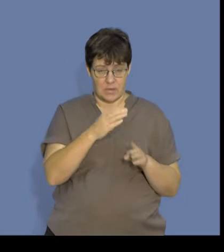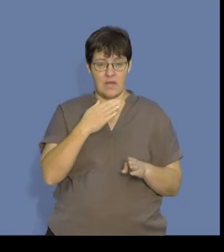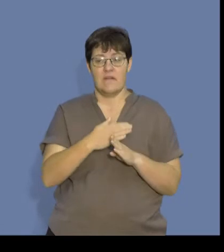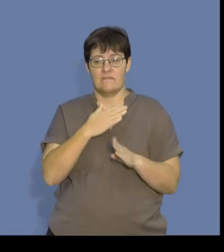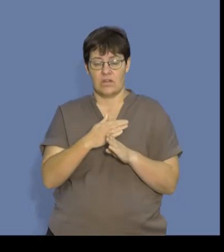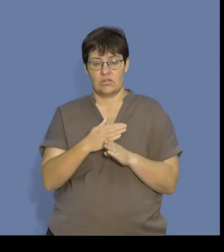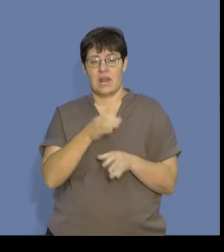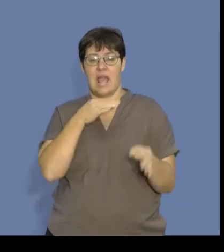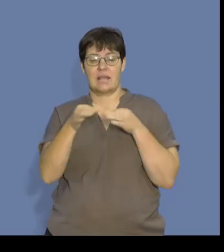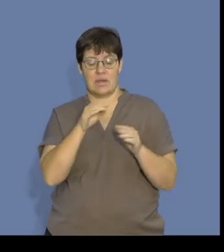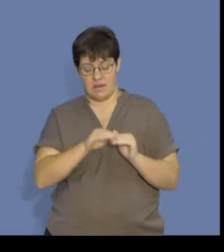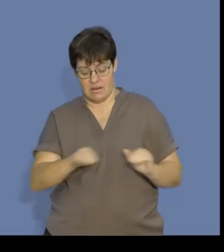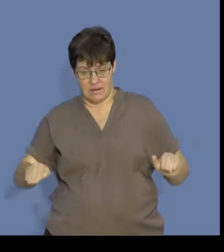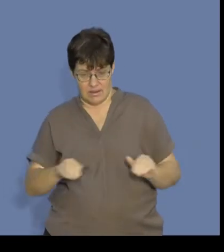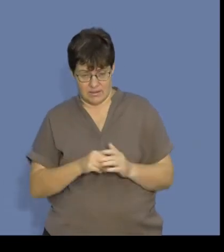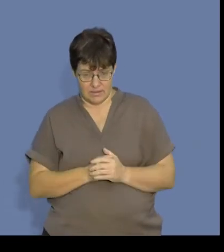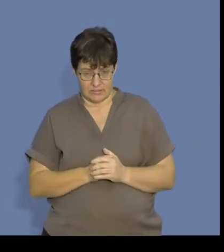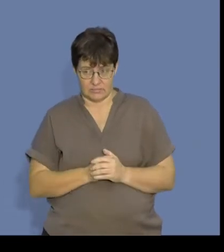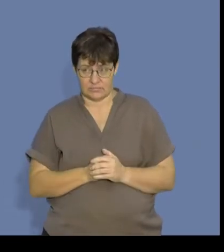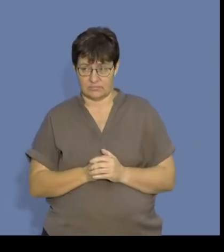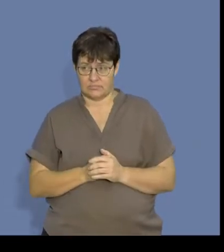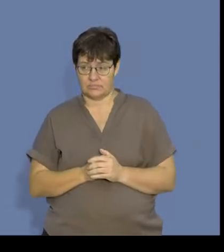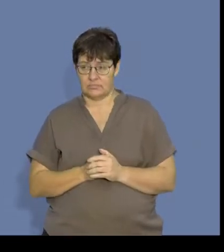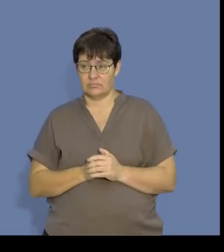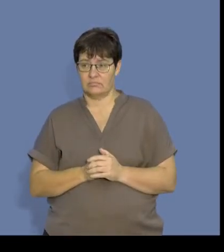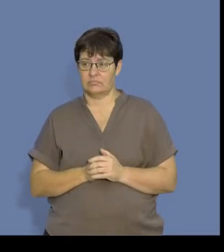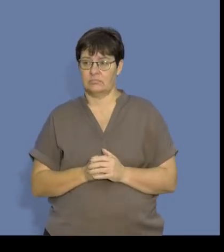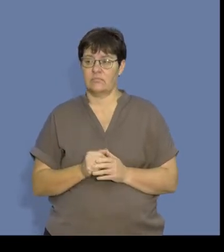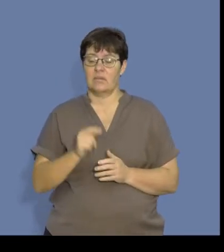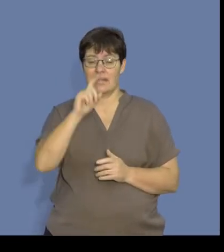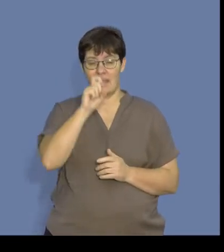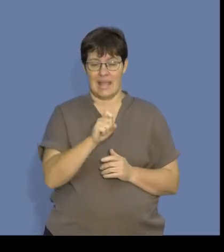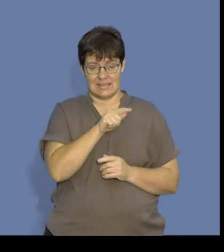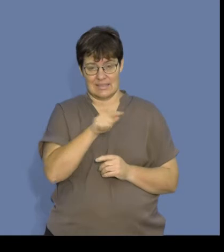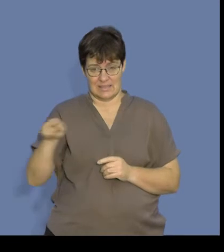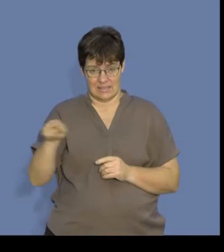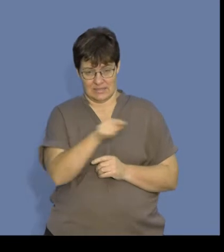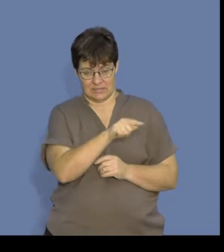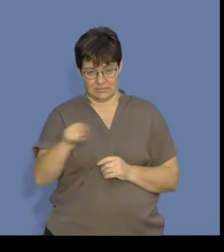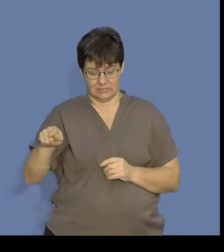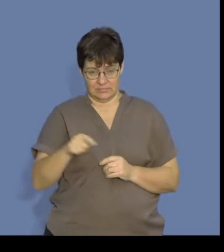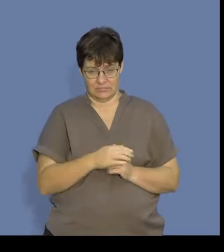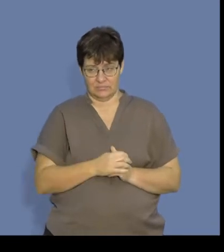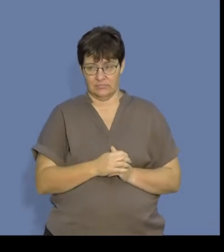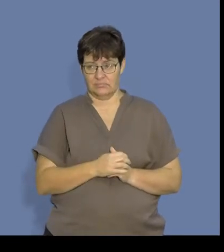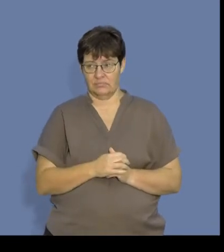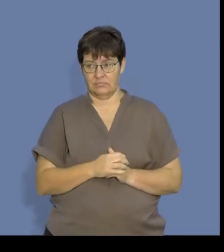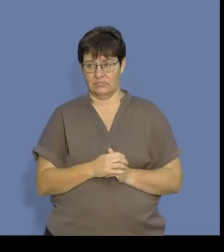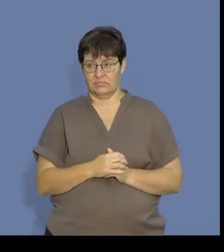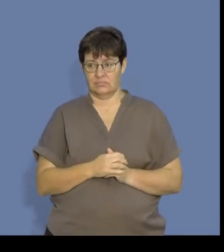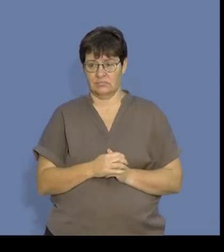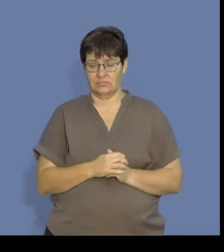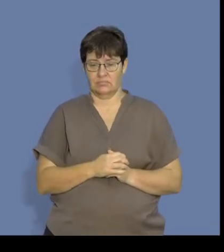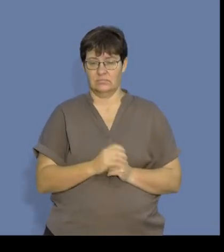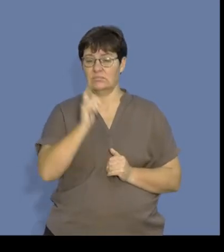function is defined. So in terms of a Cartesian plane, we'll be talking about the x-axis, which I'm going to